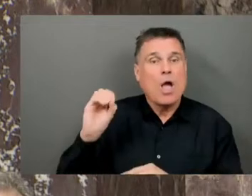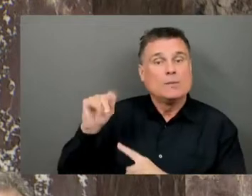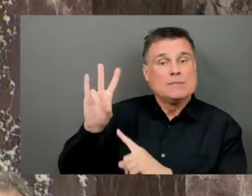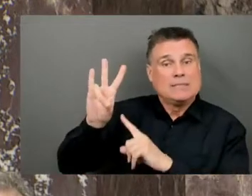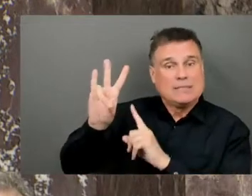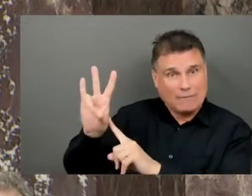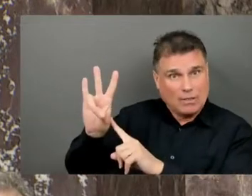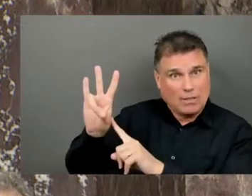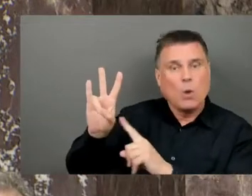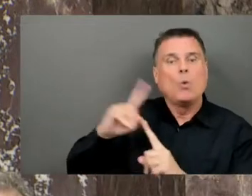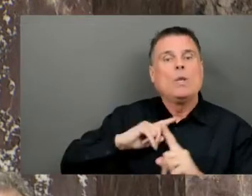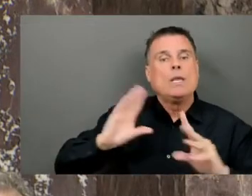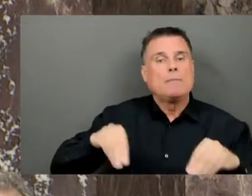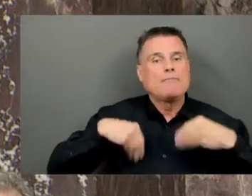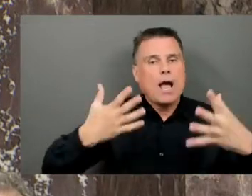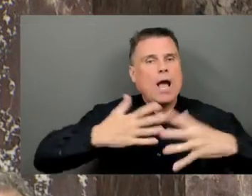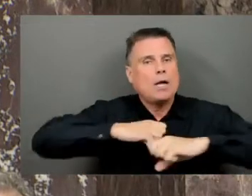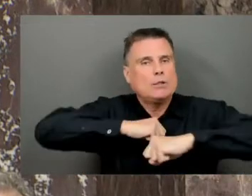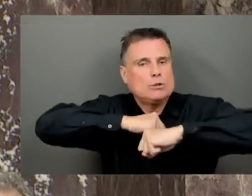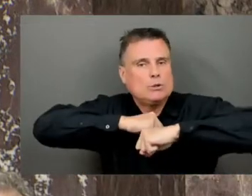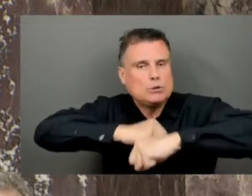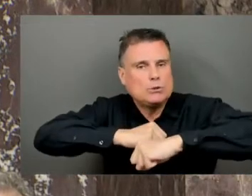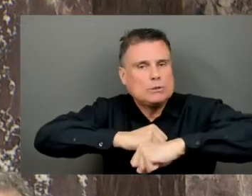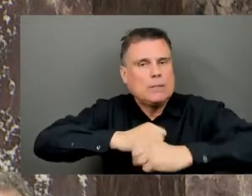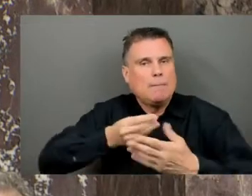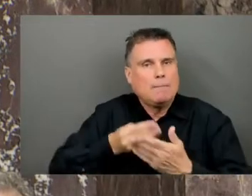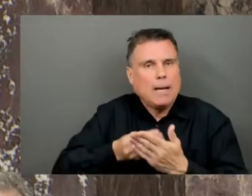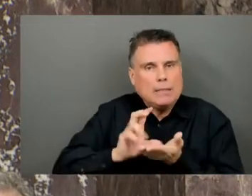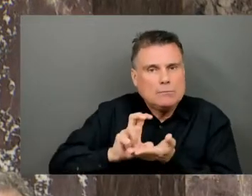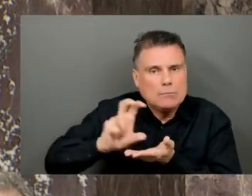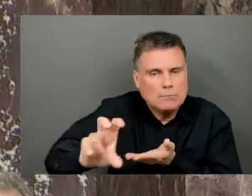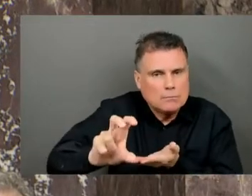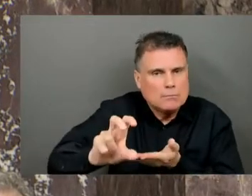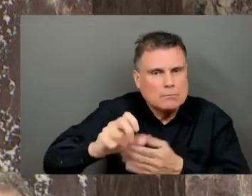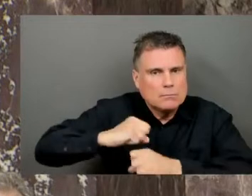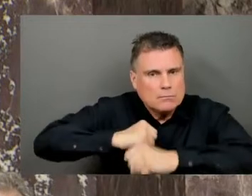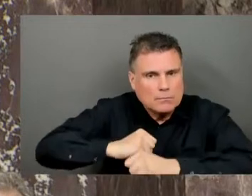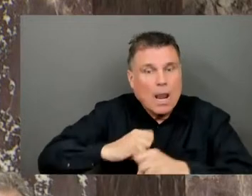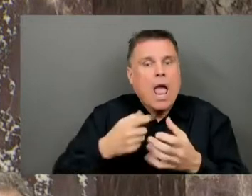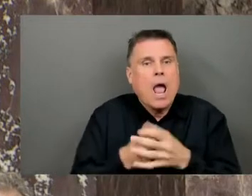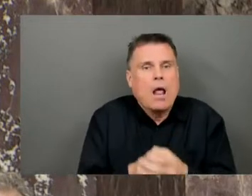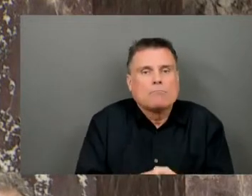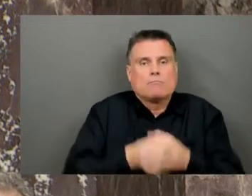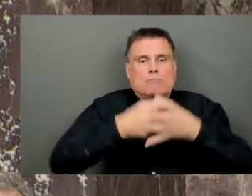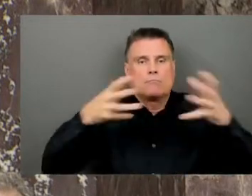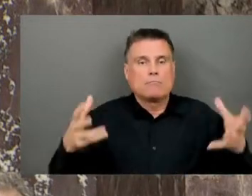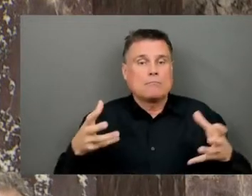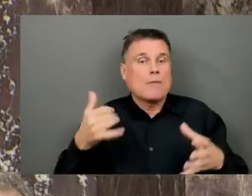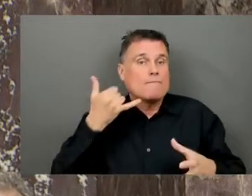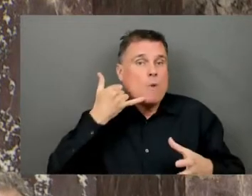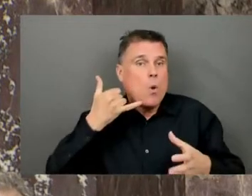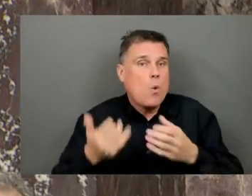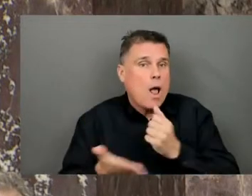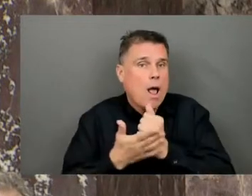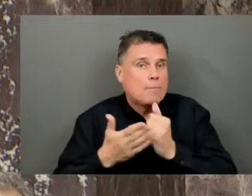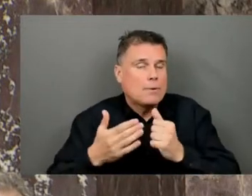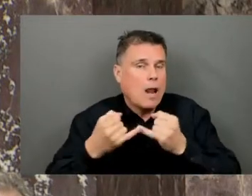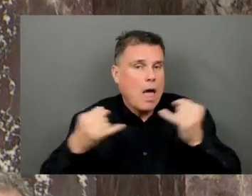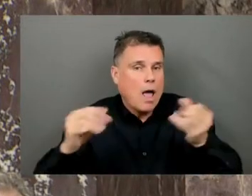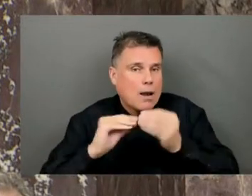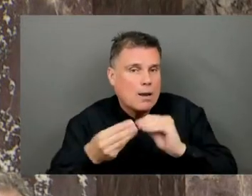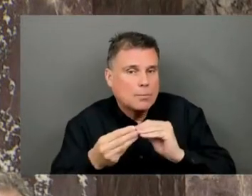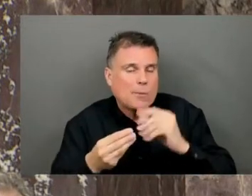racist incident helpline. February 16th, we updated the BC Prosecution Service, Honourable Speaker, and we continue to work